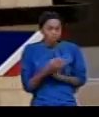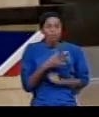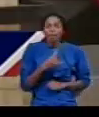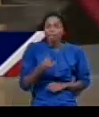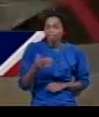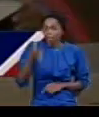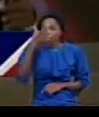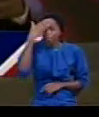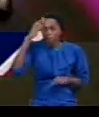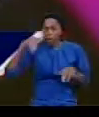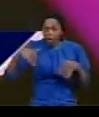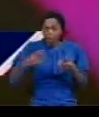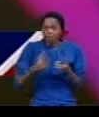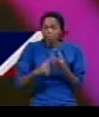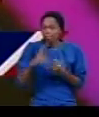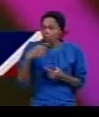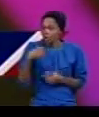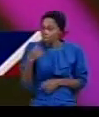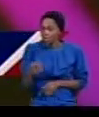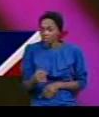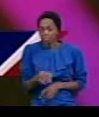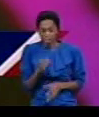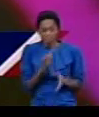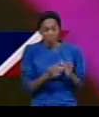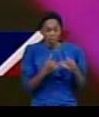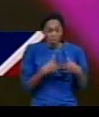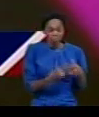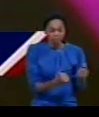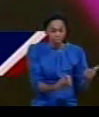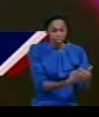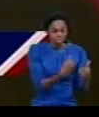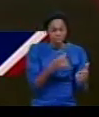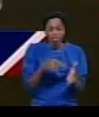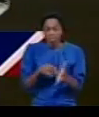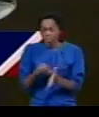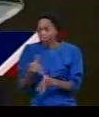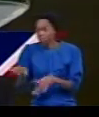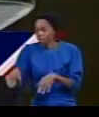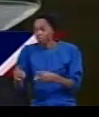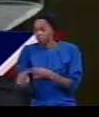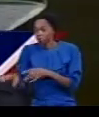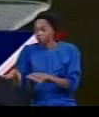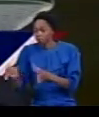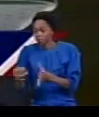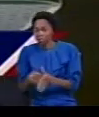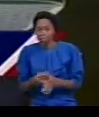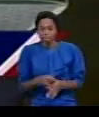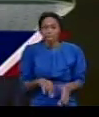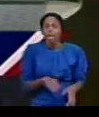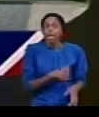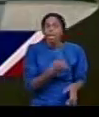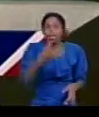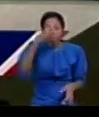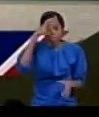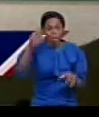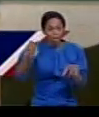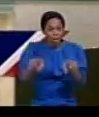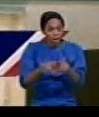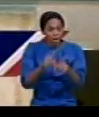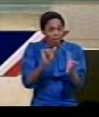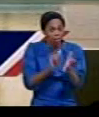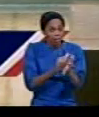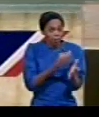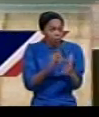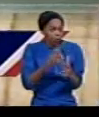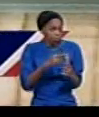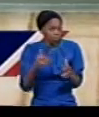to say, if you have this a challenge, this is how to calm down, this is how to live. Any man like that, or a man